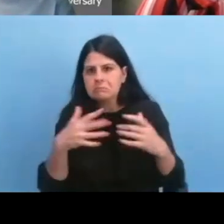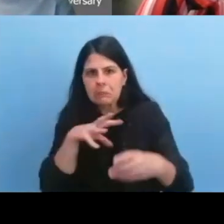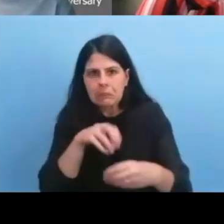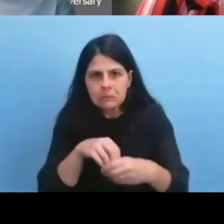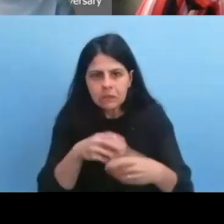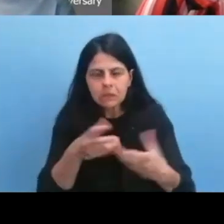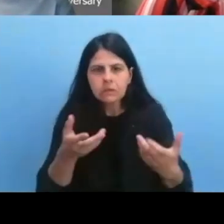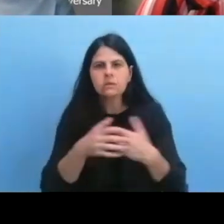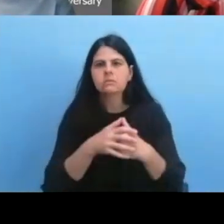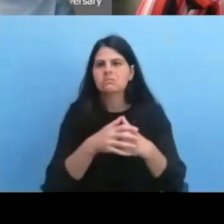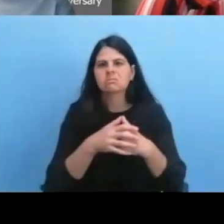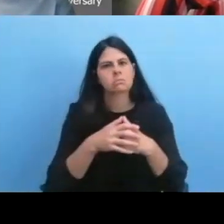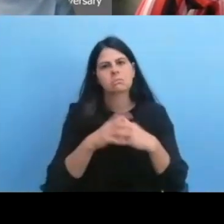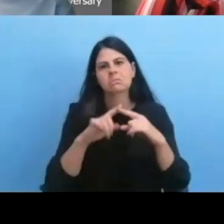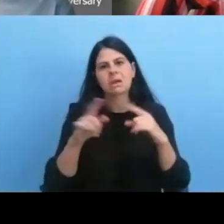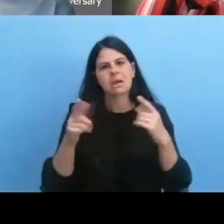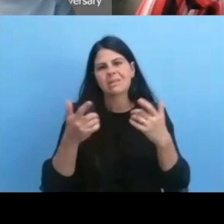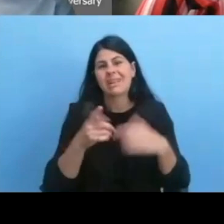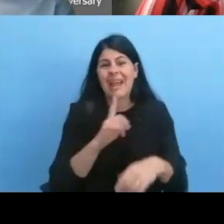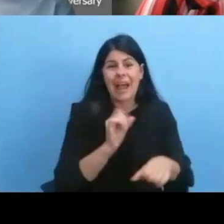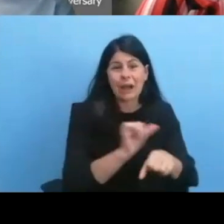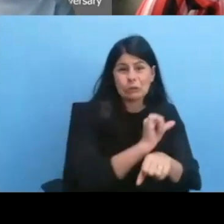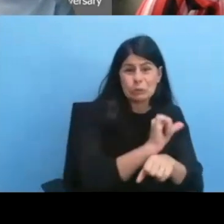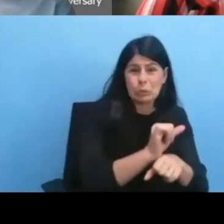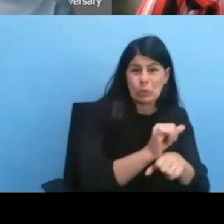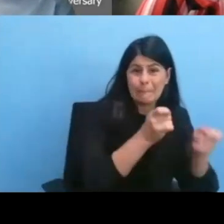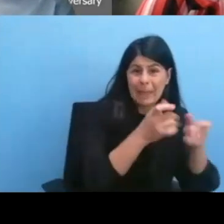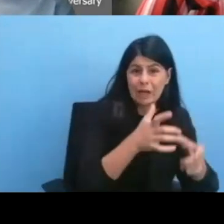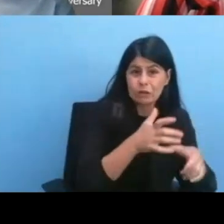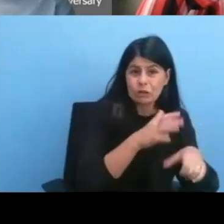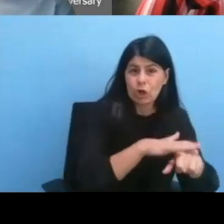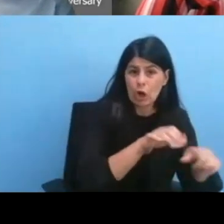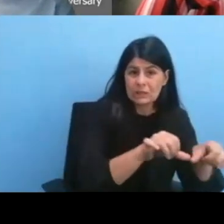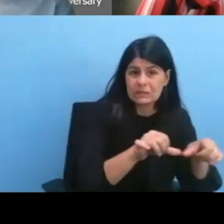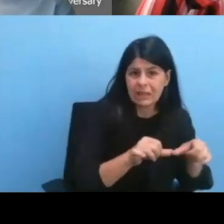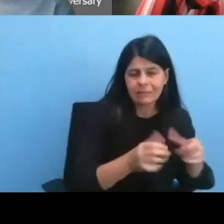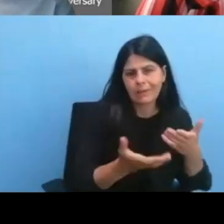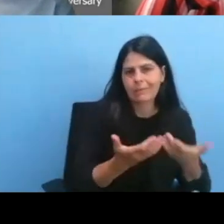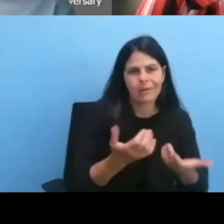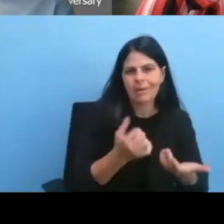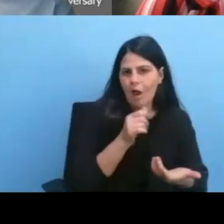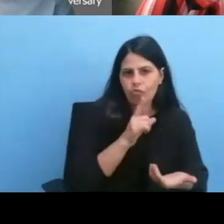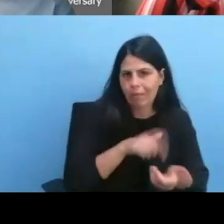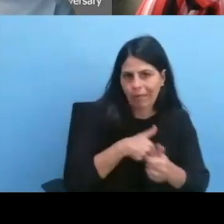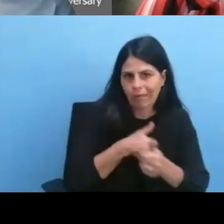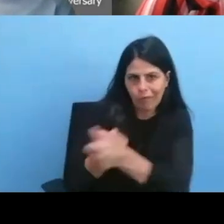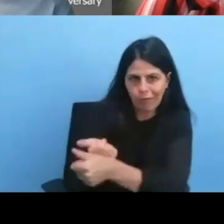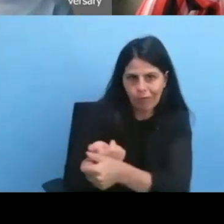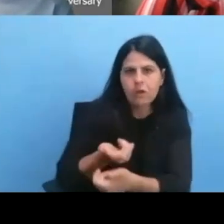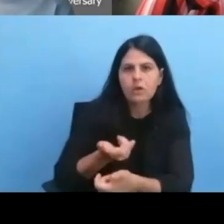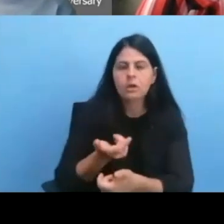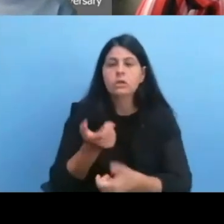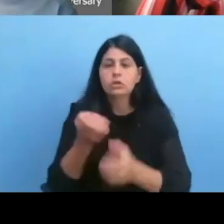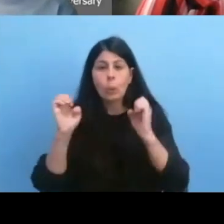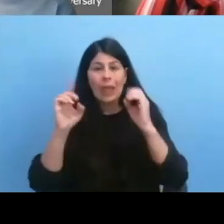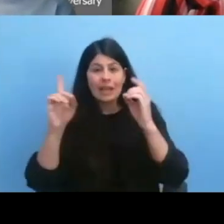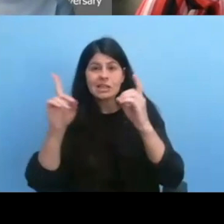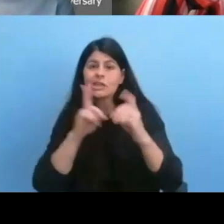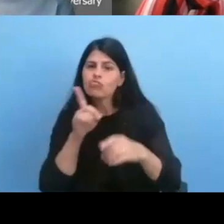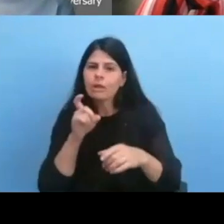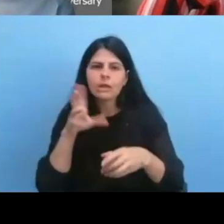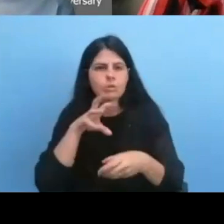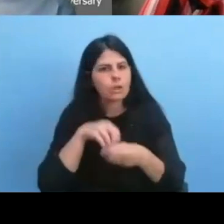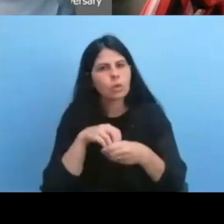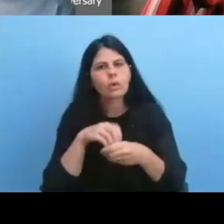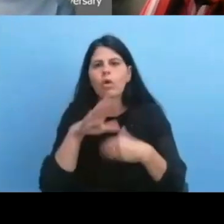lines may not be. And so I think disability inclusion needs to be incorporated into all the other mandatory trainings that